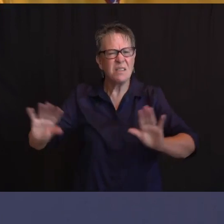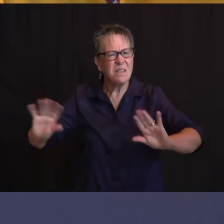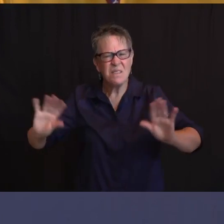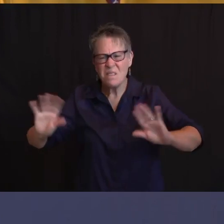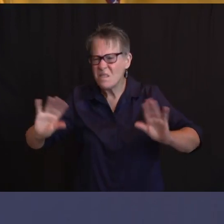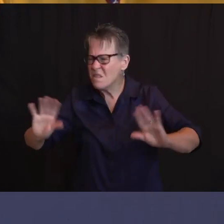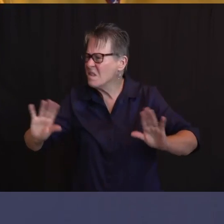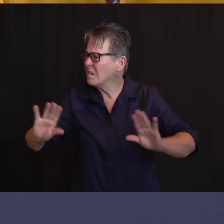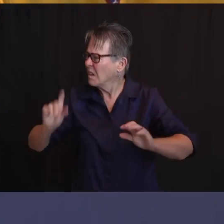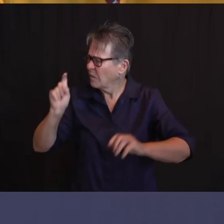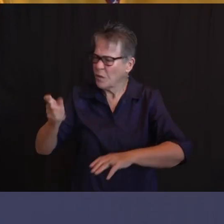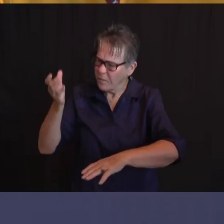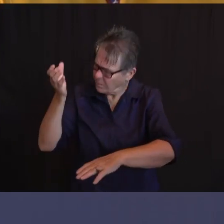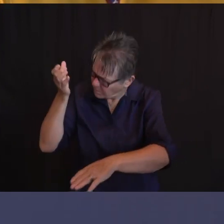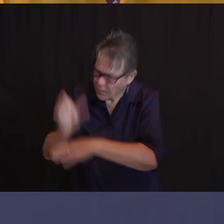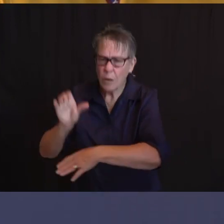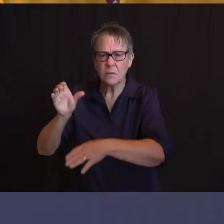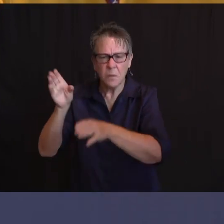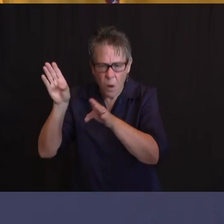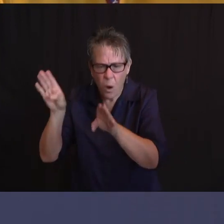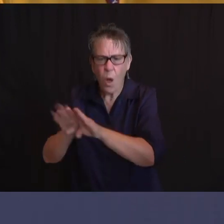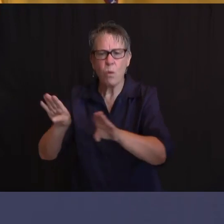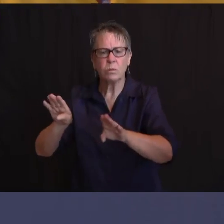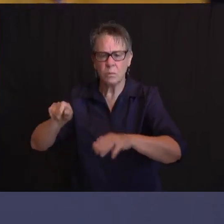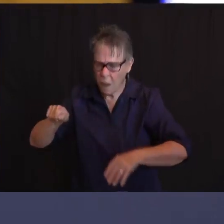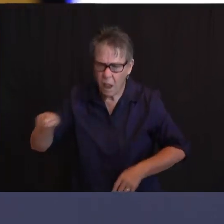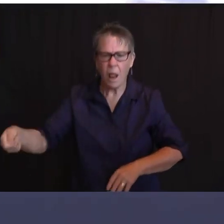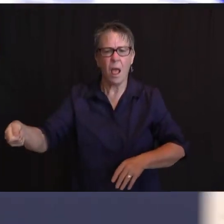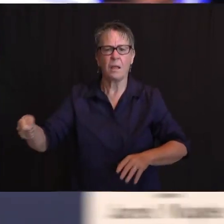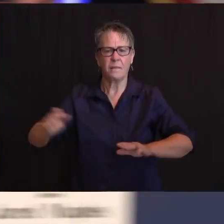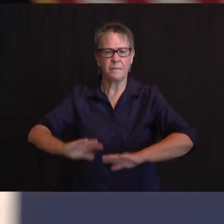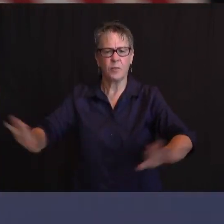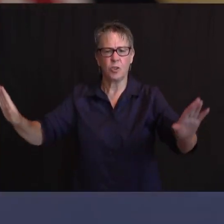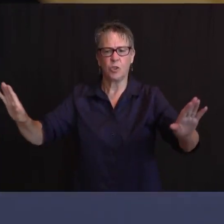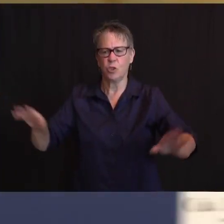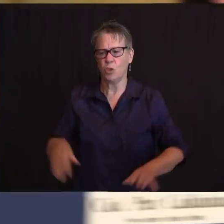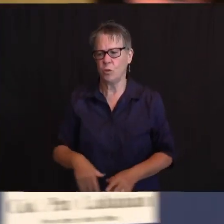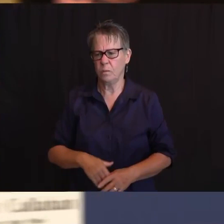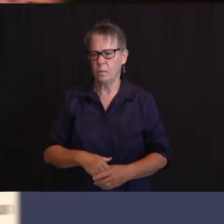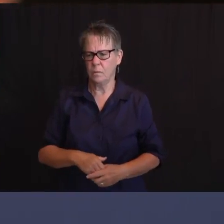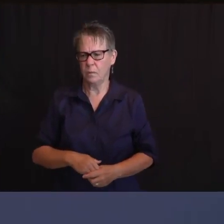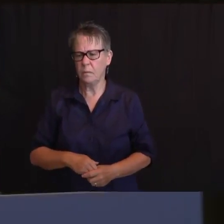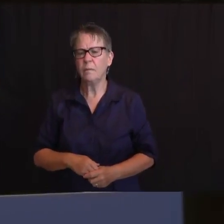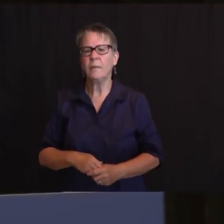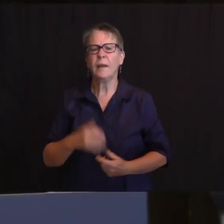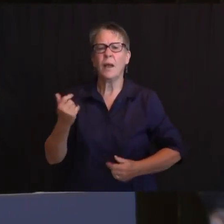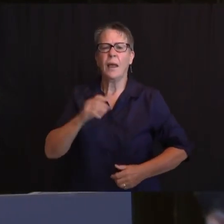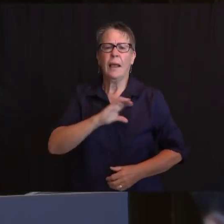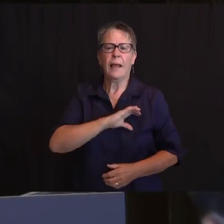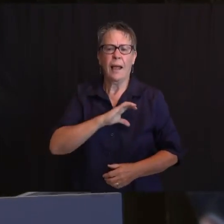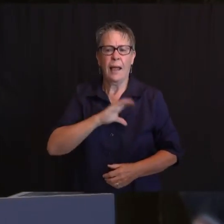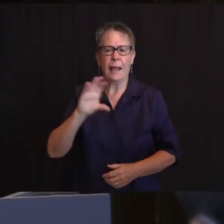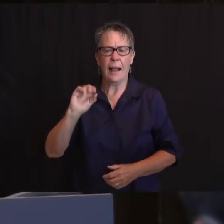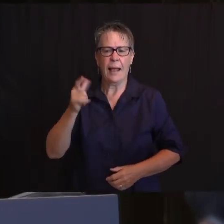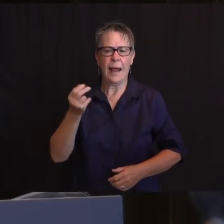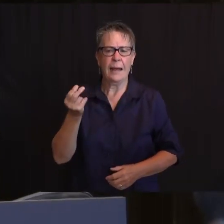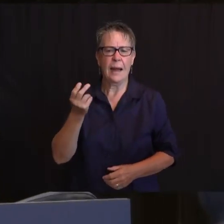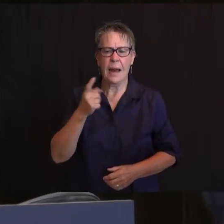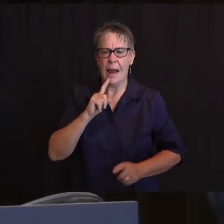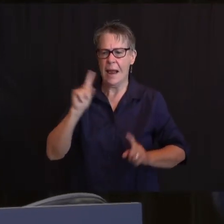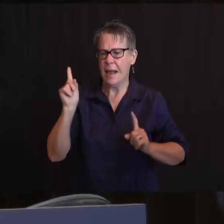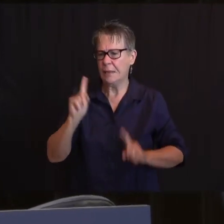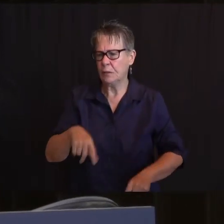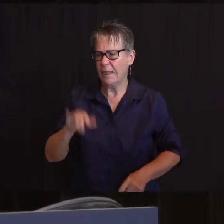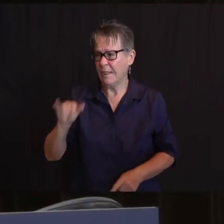think I also... the locksmith or the law enforcement. I do believe that was true, but I think Lakeside also has a quite